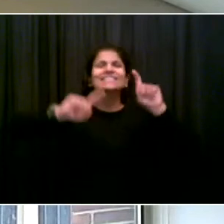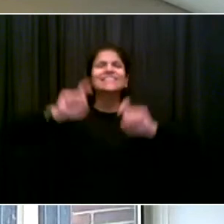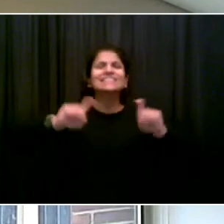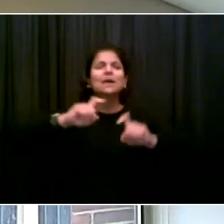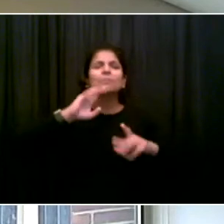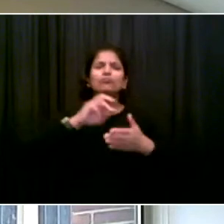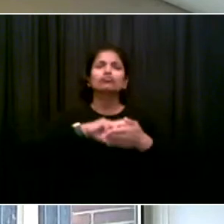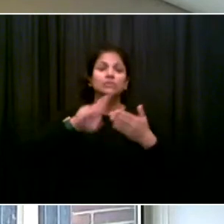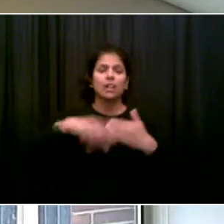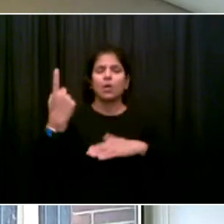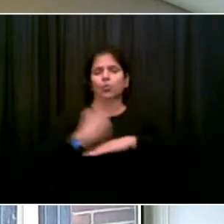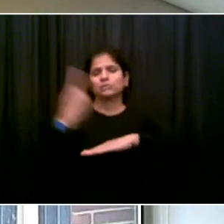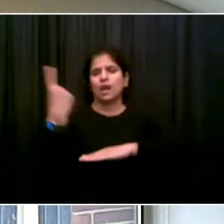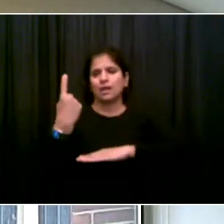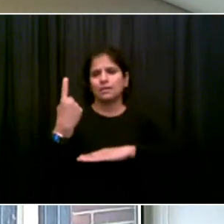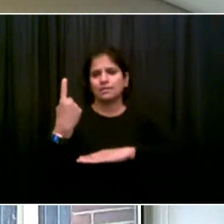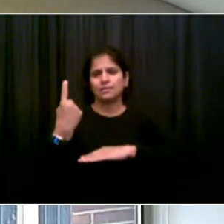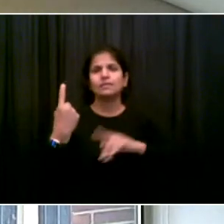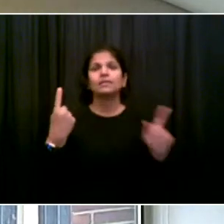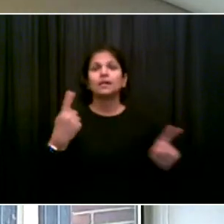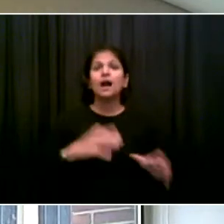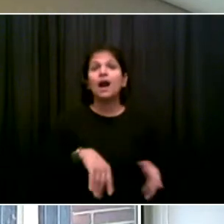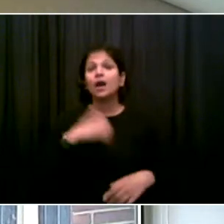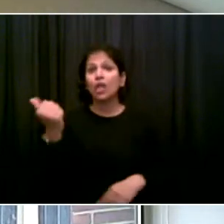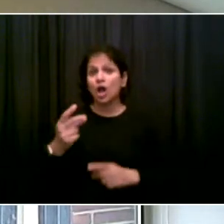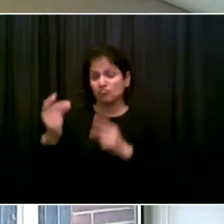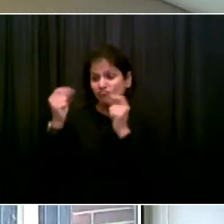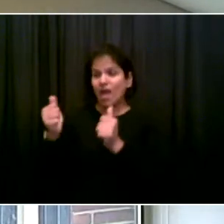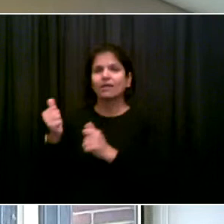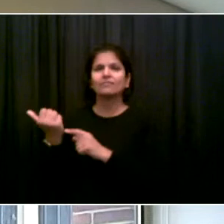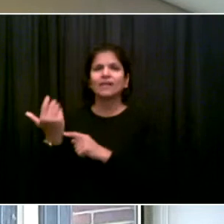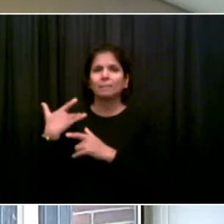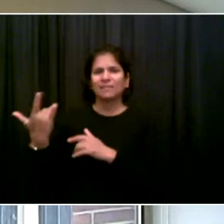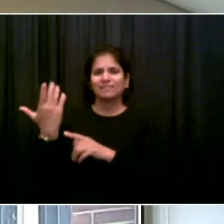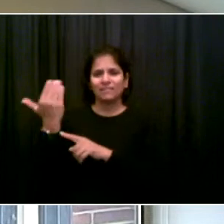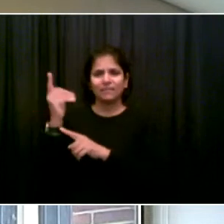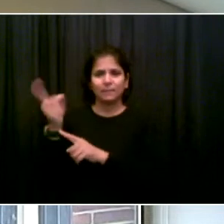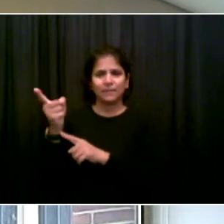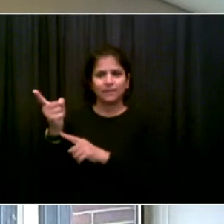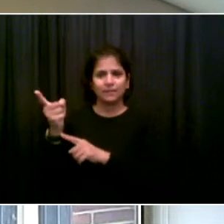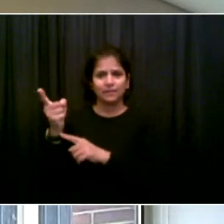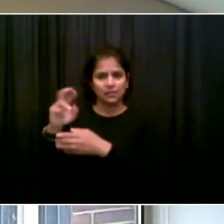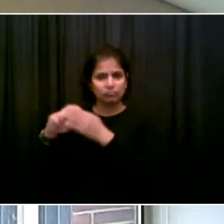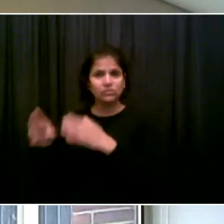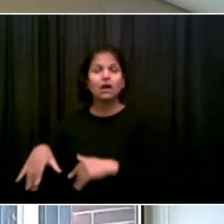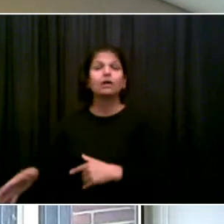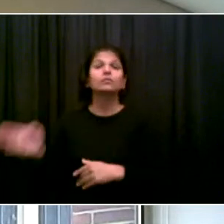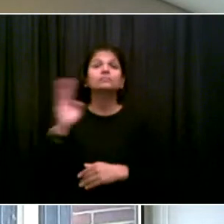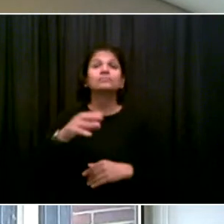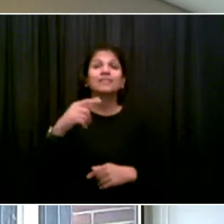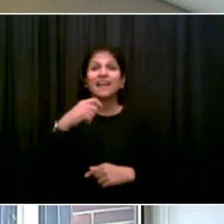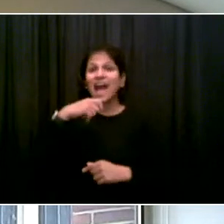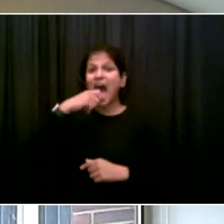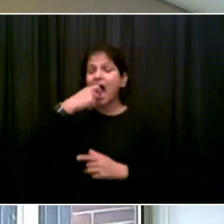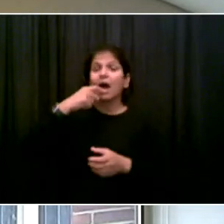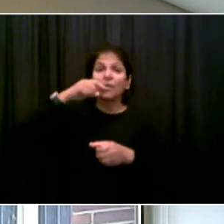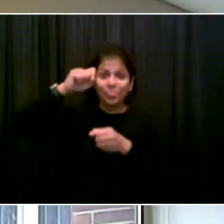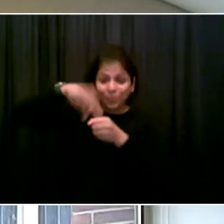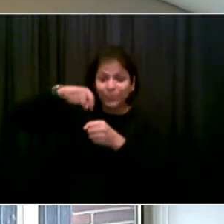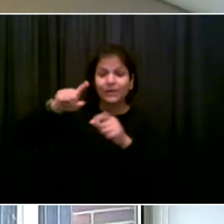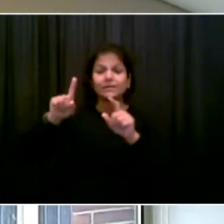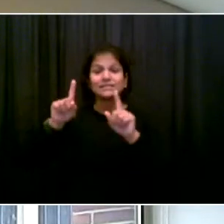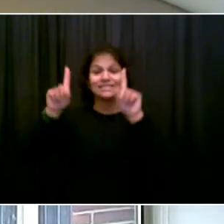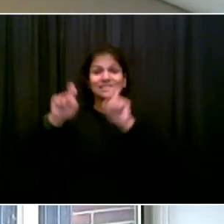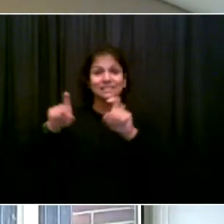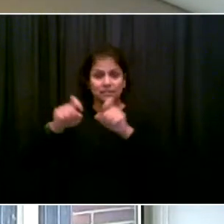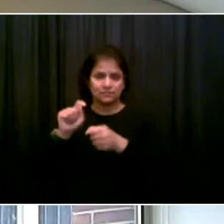also saliva tests if that's the way that you want to get tested for you and your family. We want to try to meet you where you are. I think 1 day